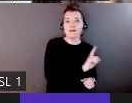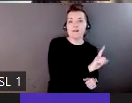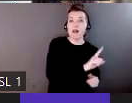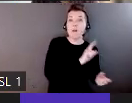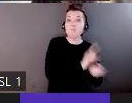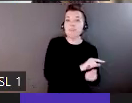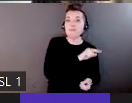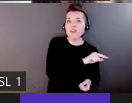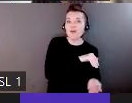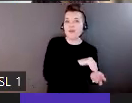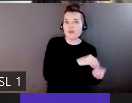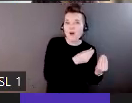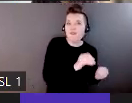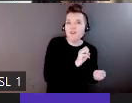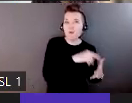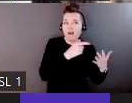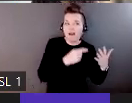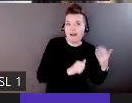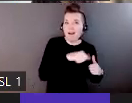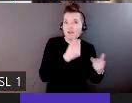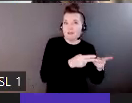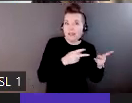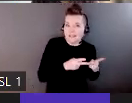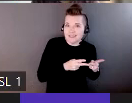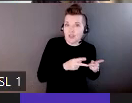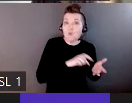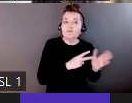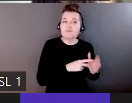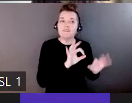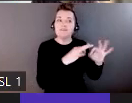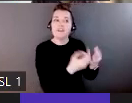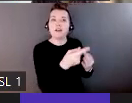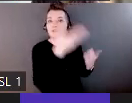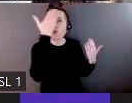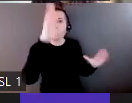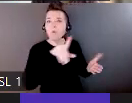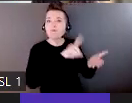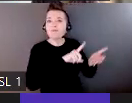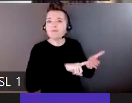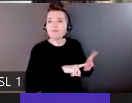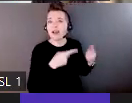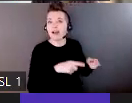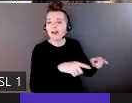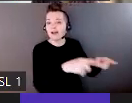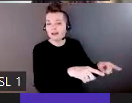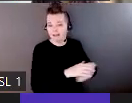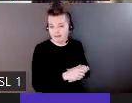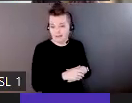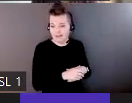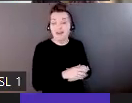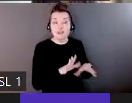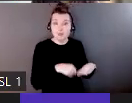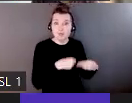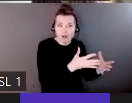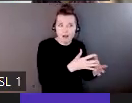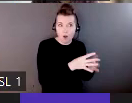the doctor's appointment. So therefore, no disclosure made to the family on what happened here. We give them their options. We talk about what's